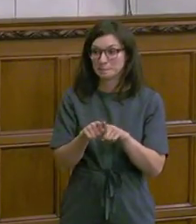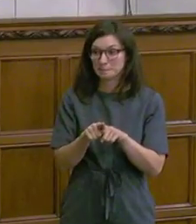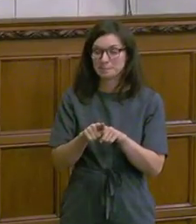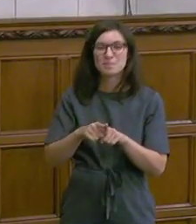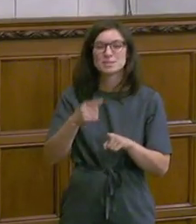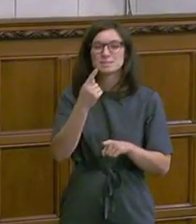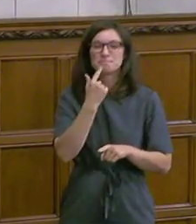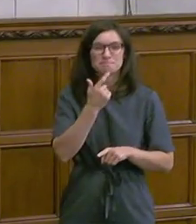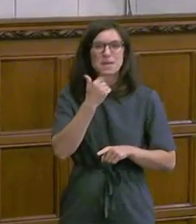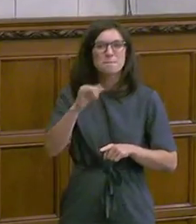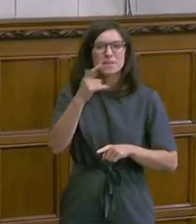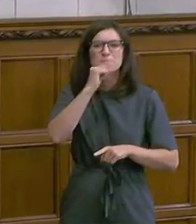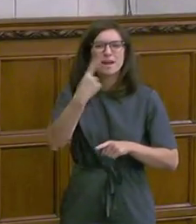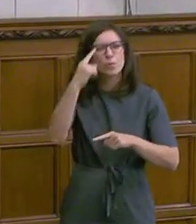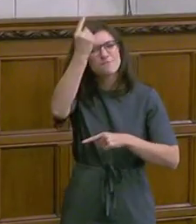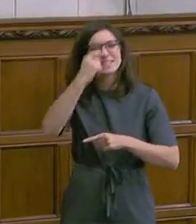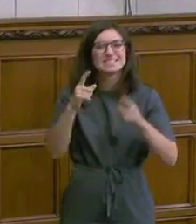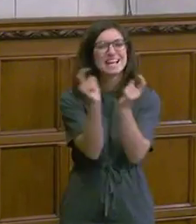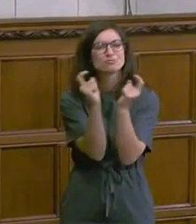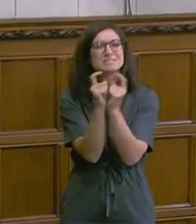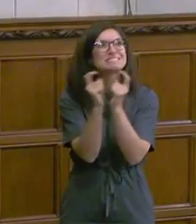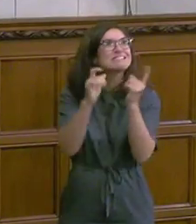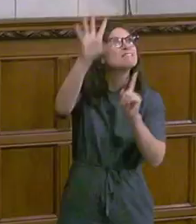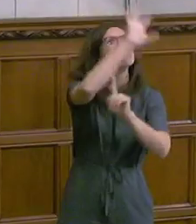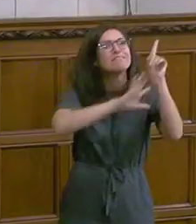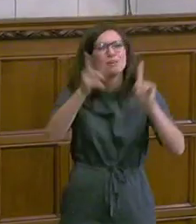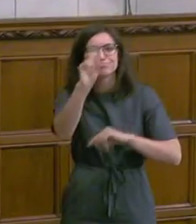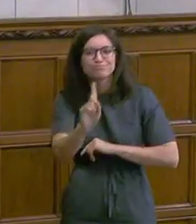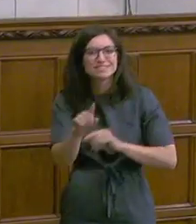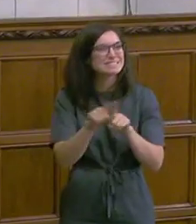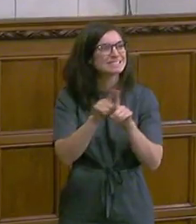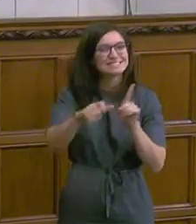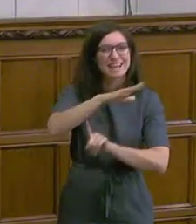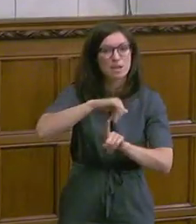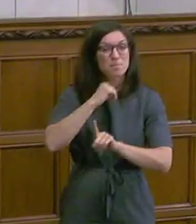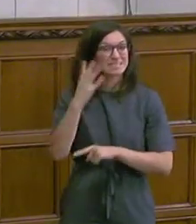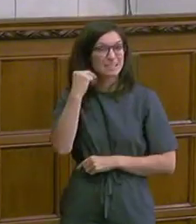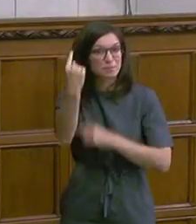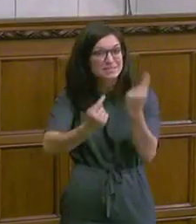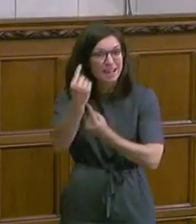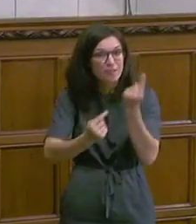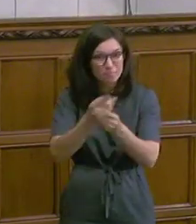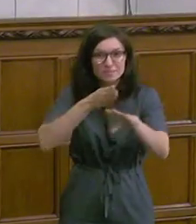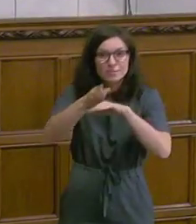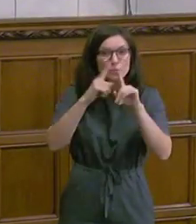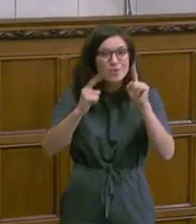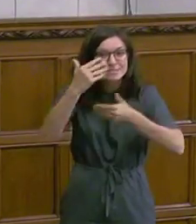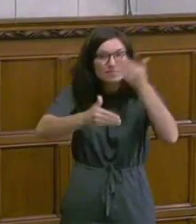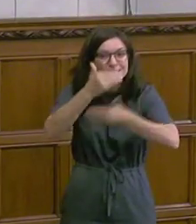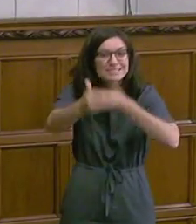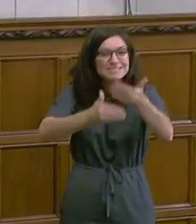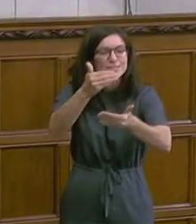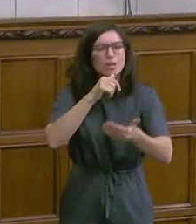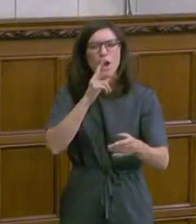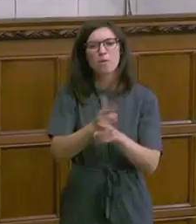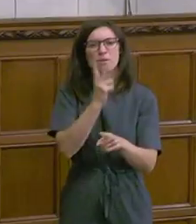look what he did without what we have today. Can I just say, really, it takes effort. Minister, you're in your place again,